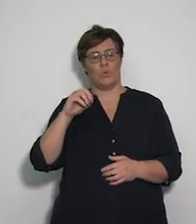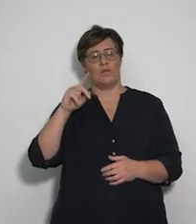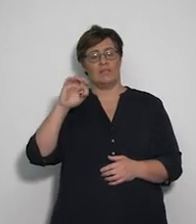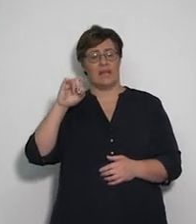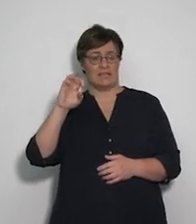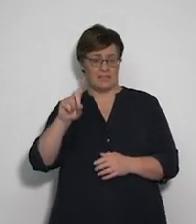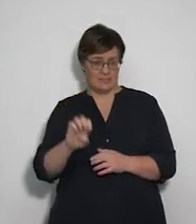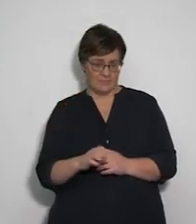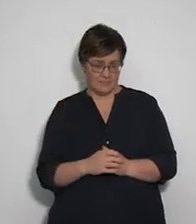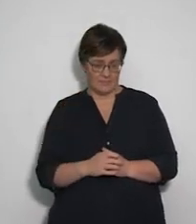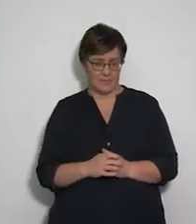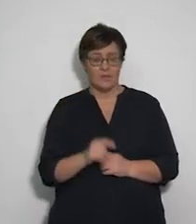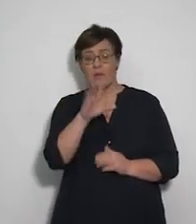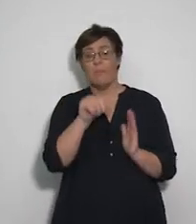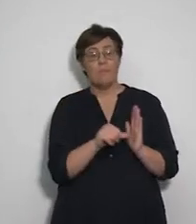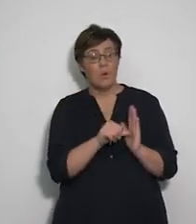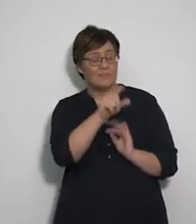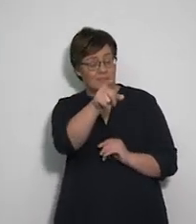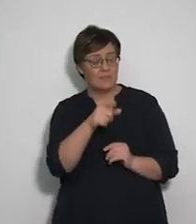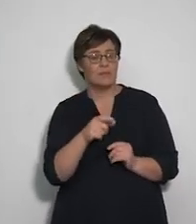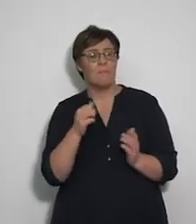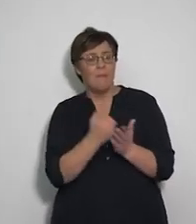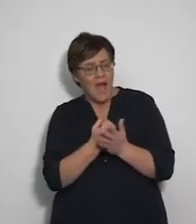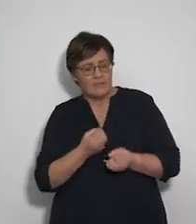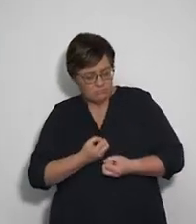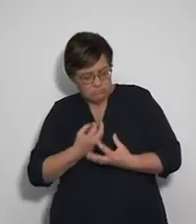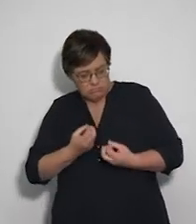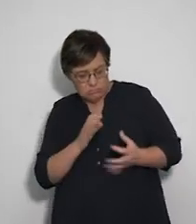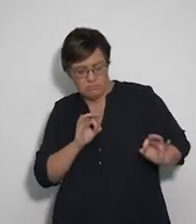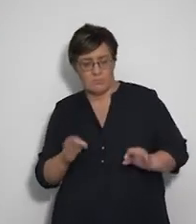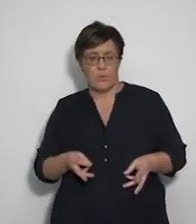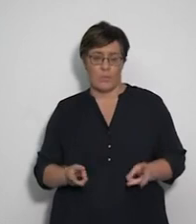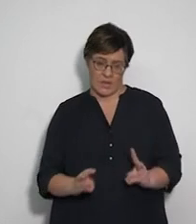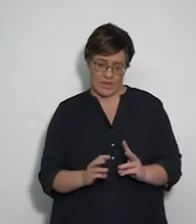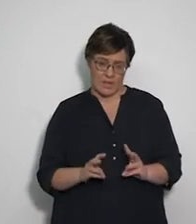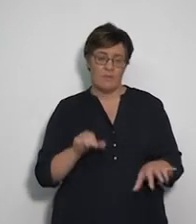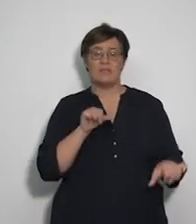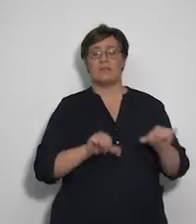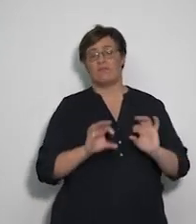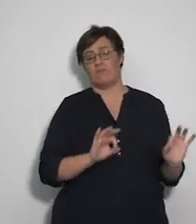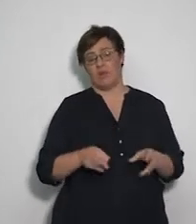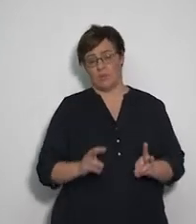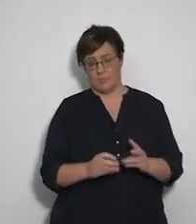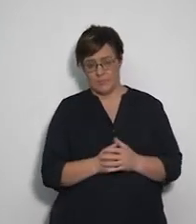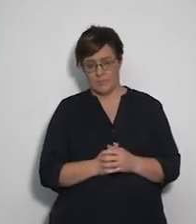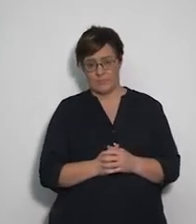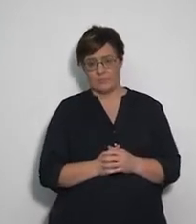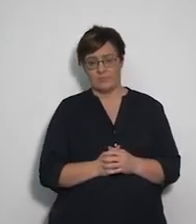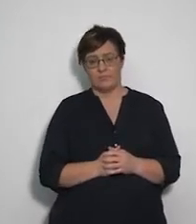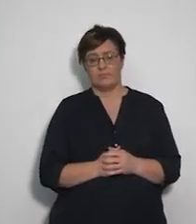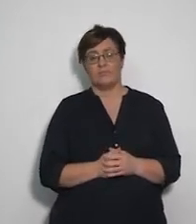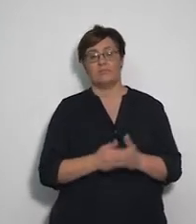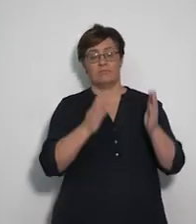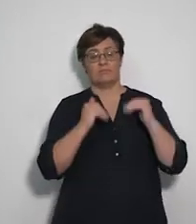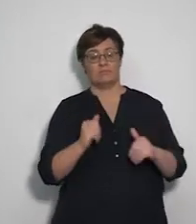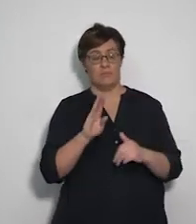nucleotide. And it's important that you are able to express yourself correctly and scientifically right. Let's move